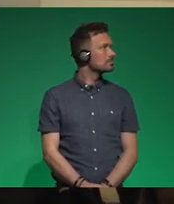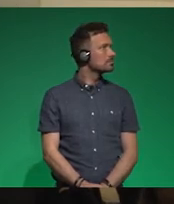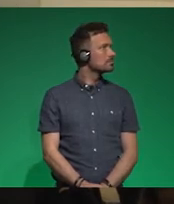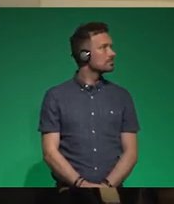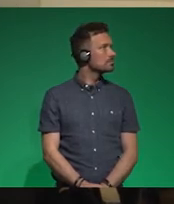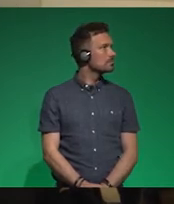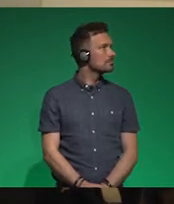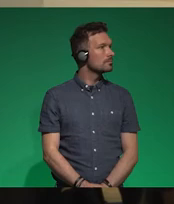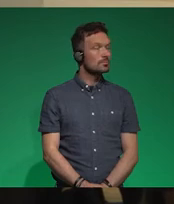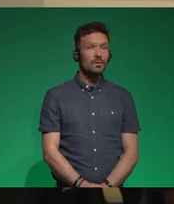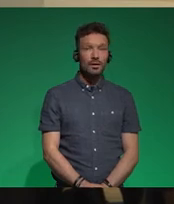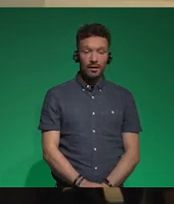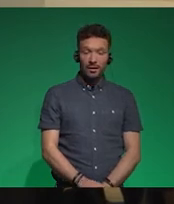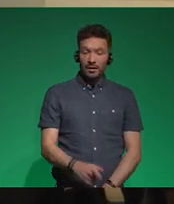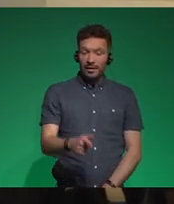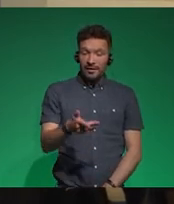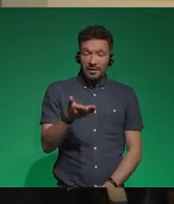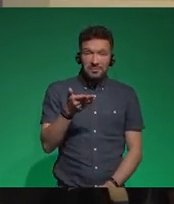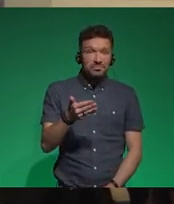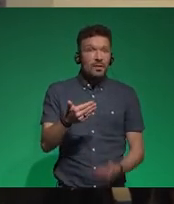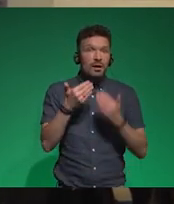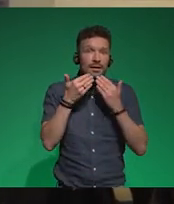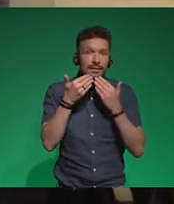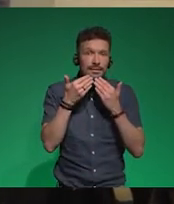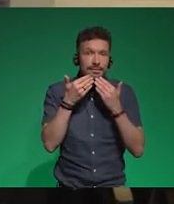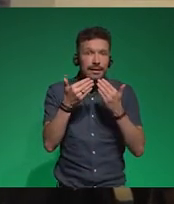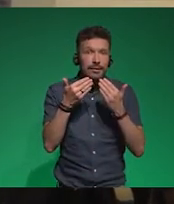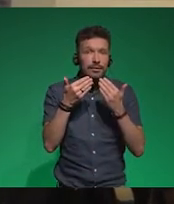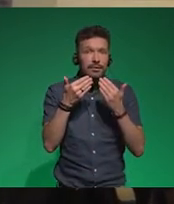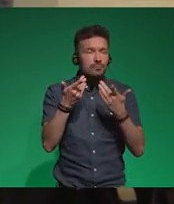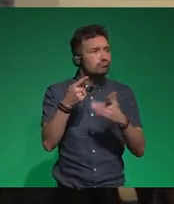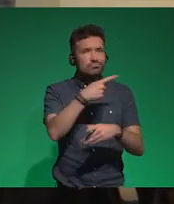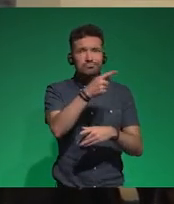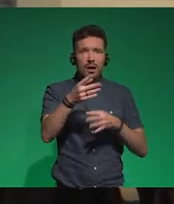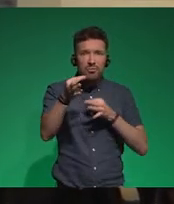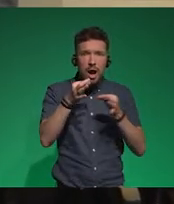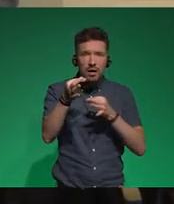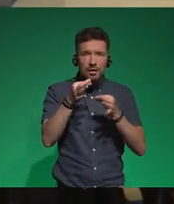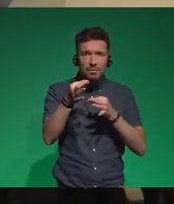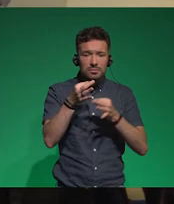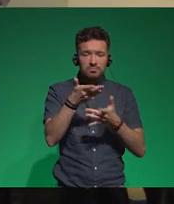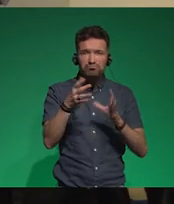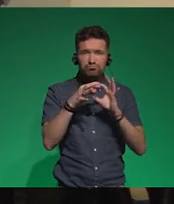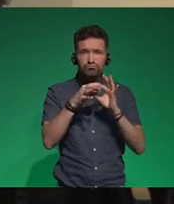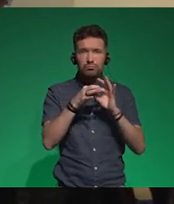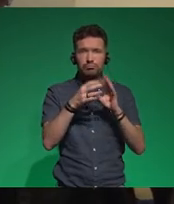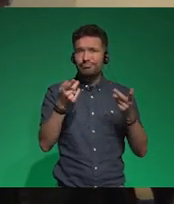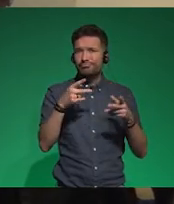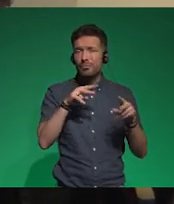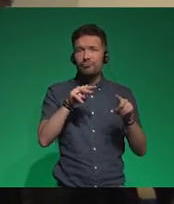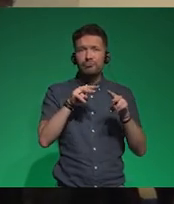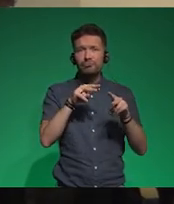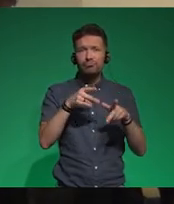Are there any comments and questions from the audience side that you would like